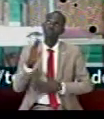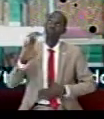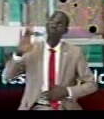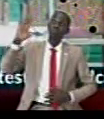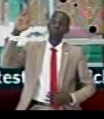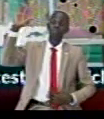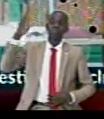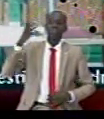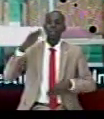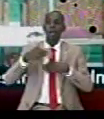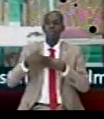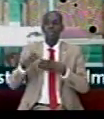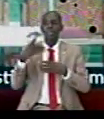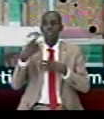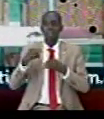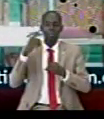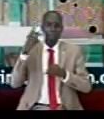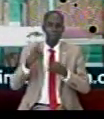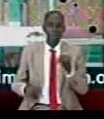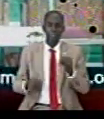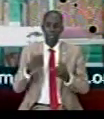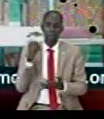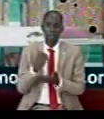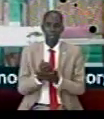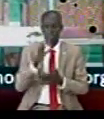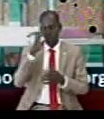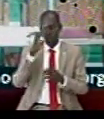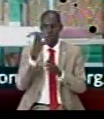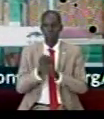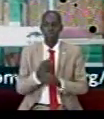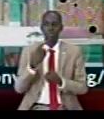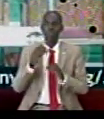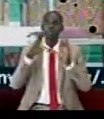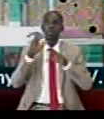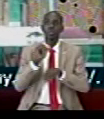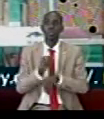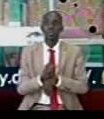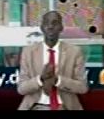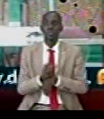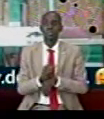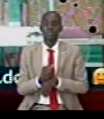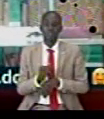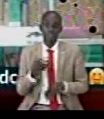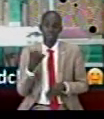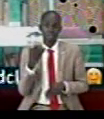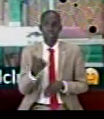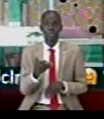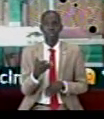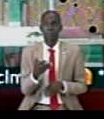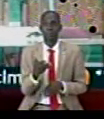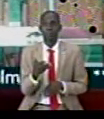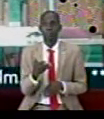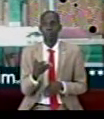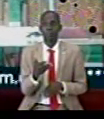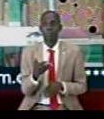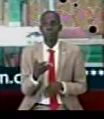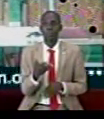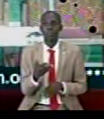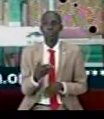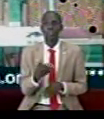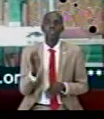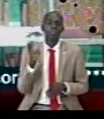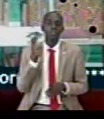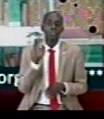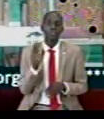final amen, I got my miracle. But there in my location, in the altar, I heard a voice